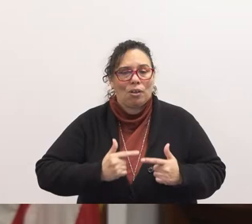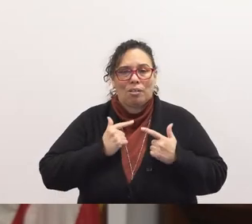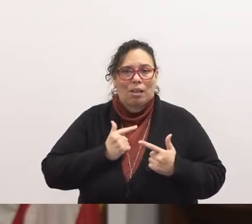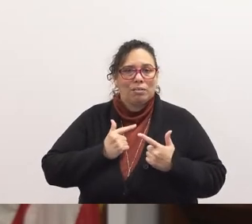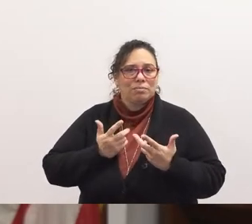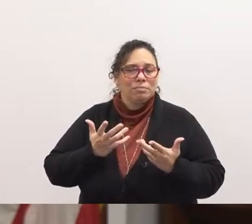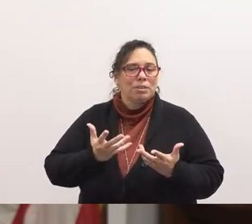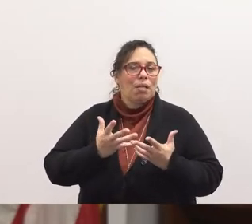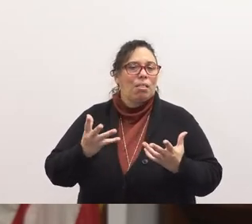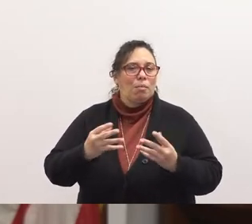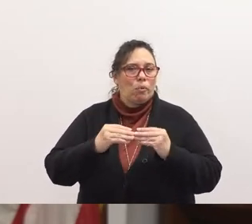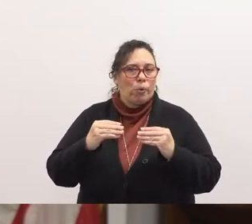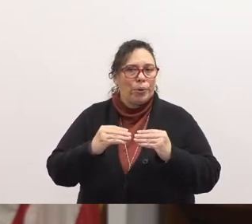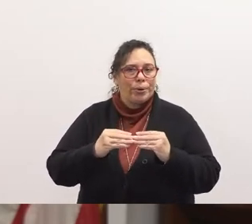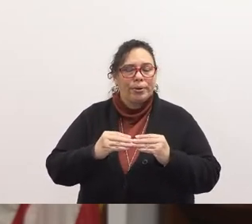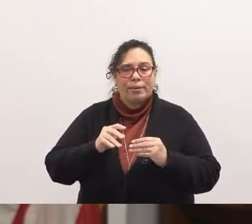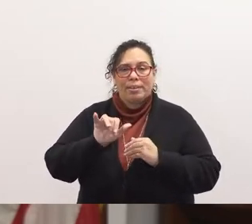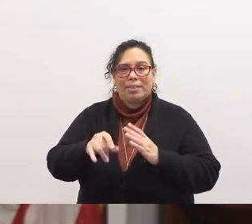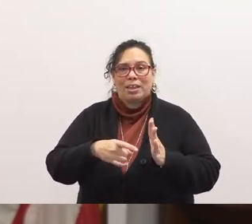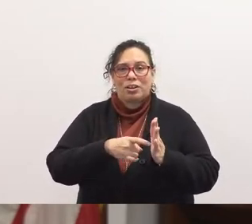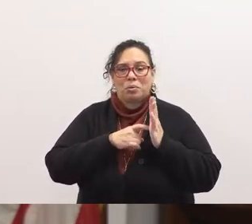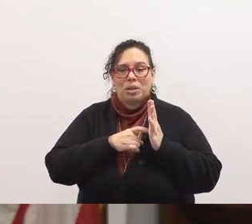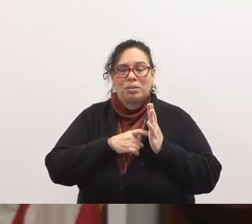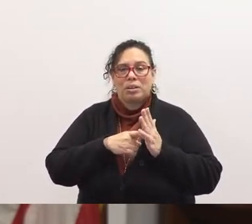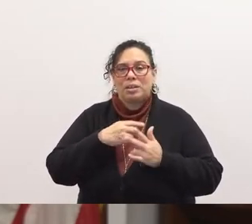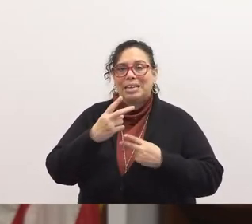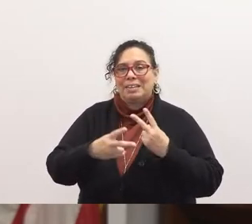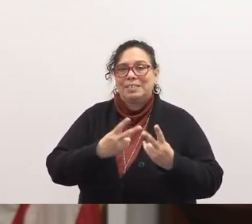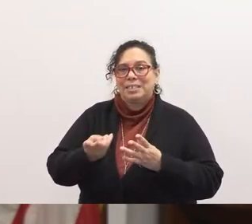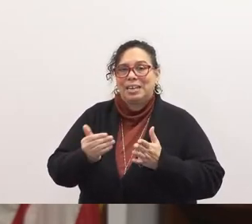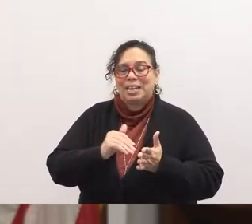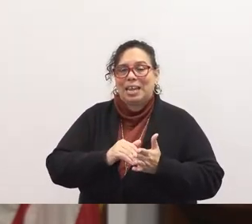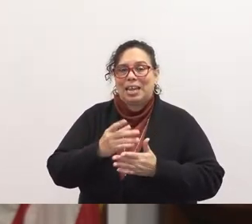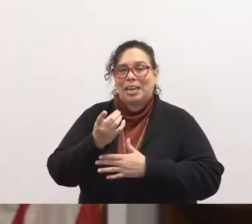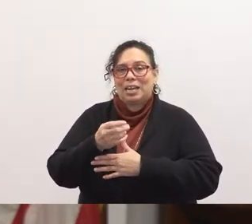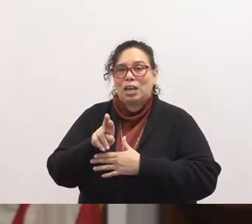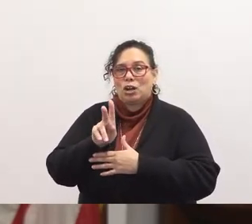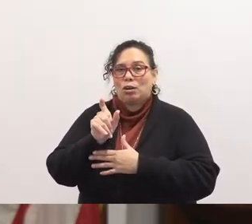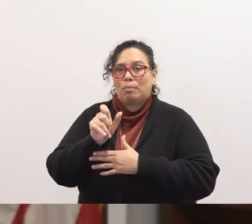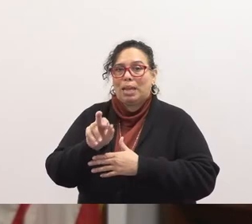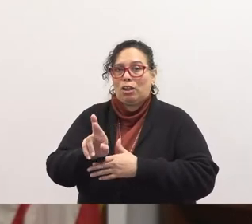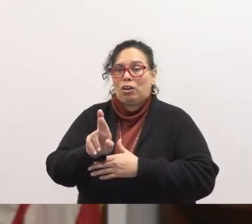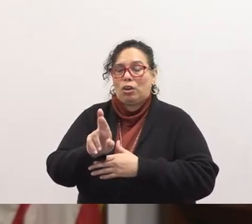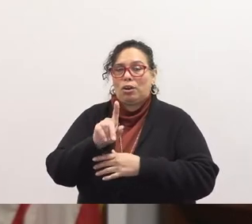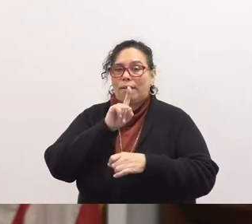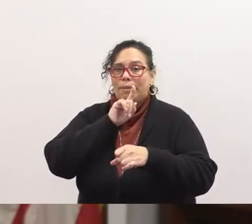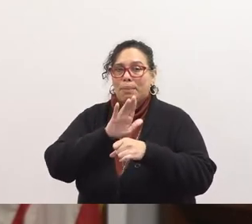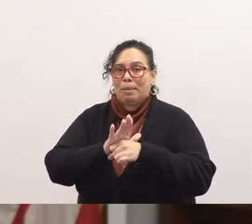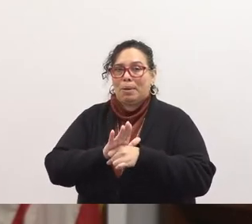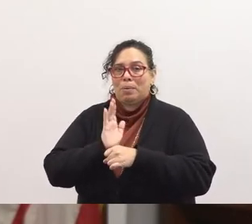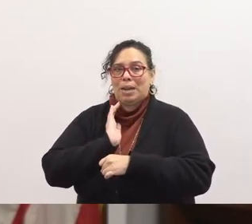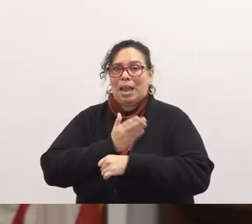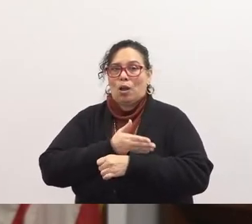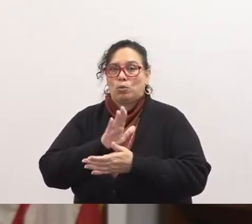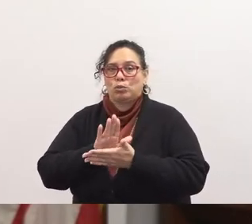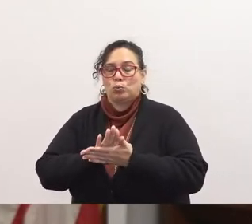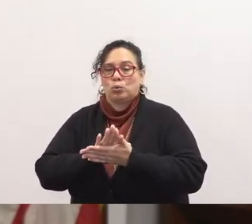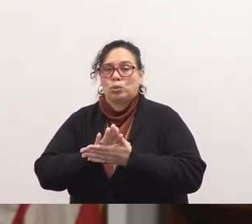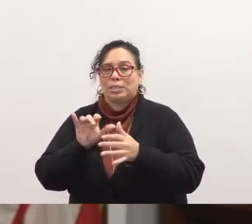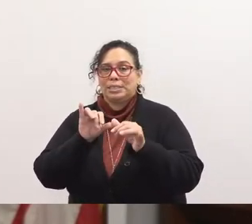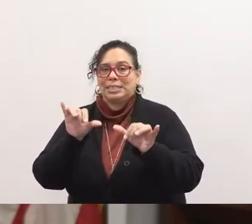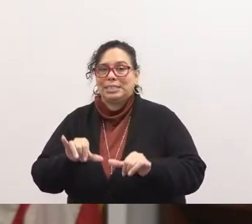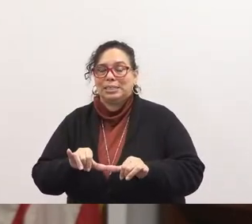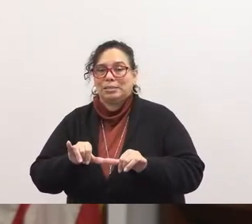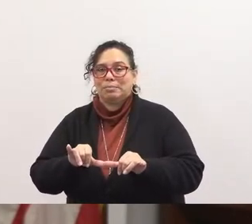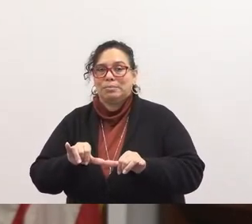LBUSD. And that requires revisiting, Dr. Baker, the commitment between our school system, our Long